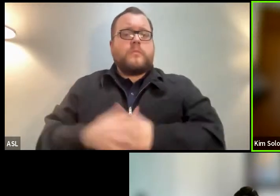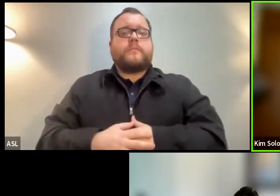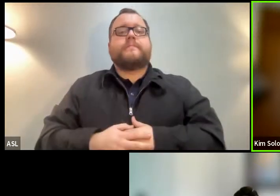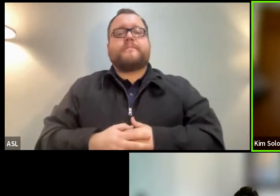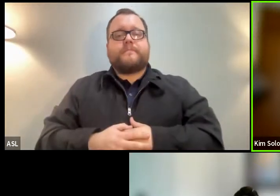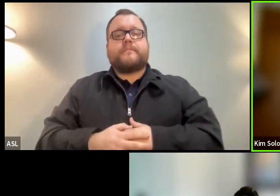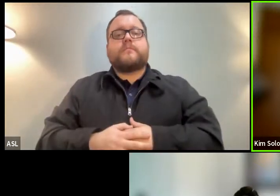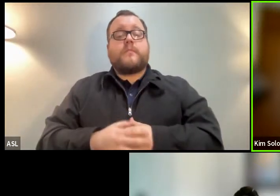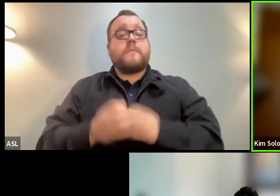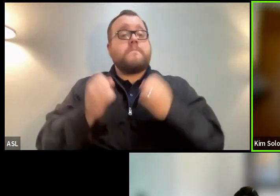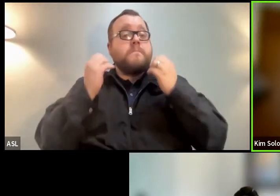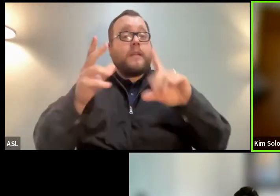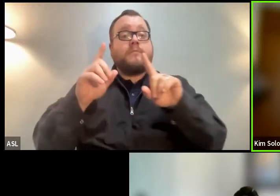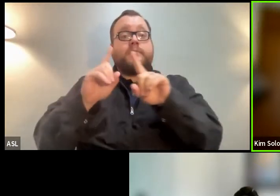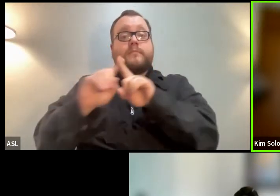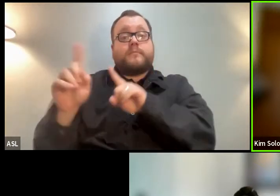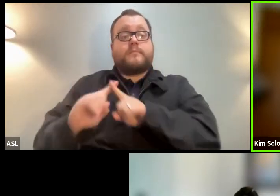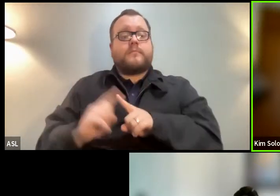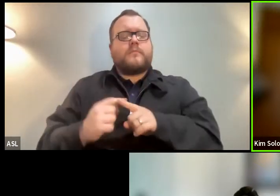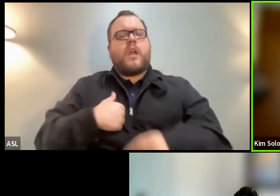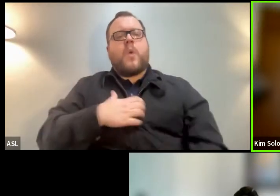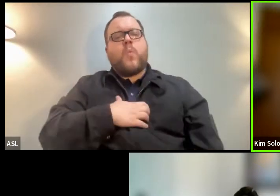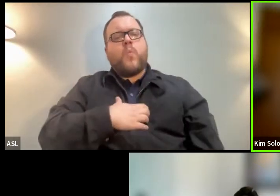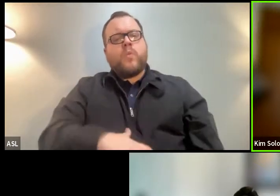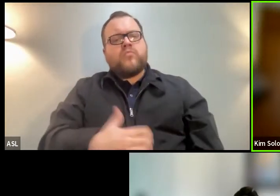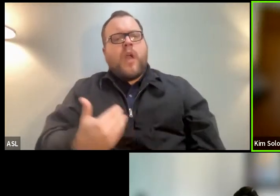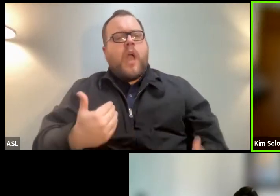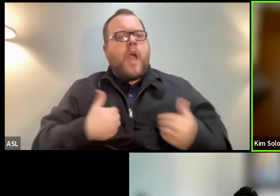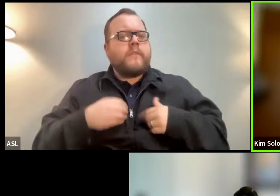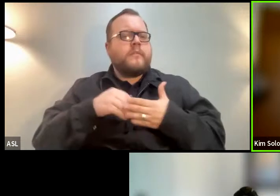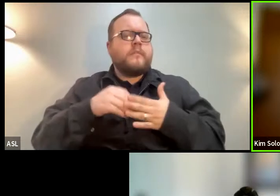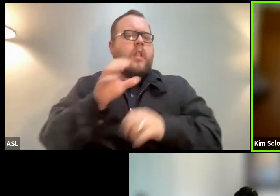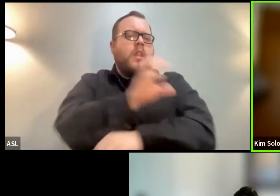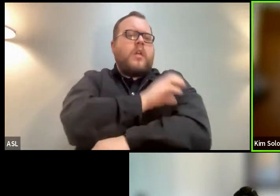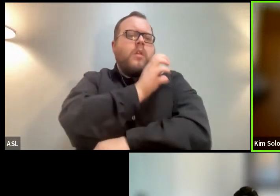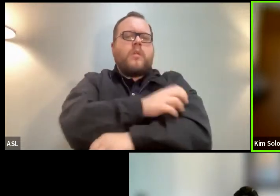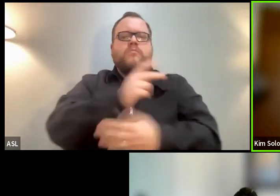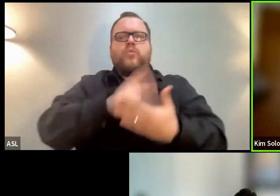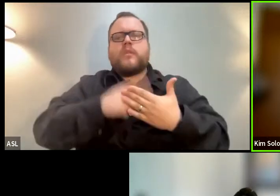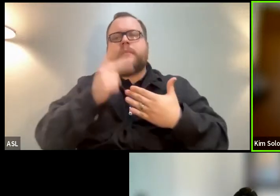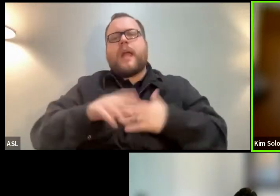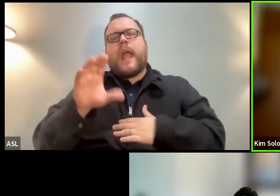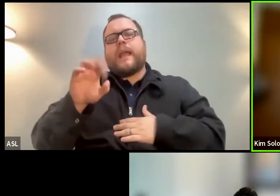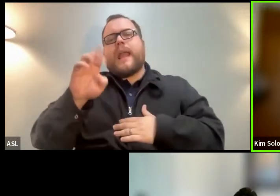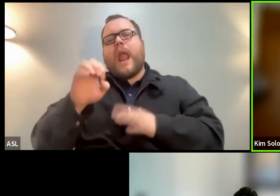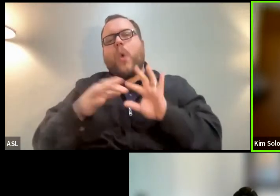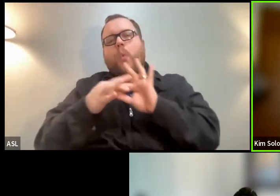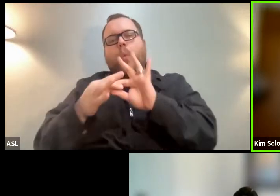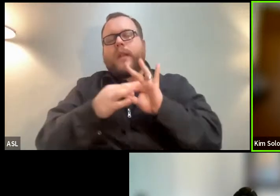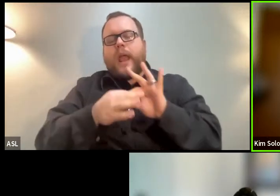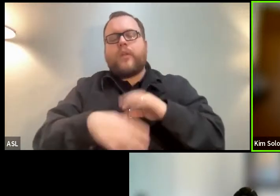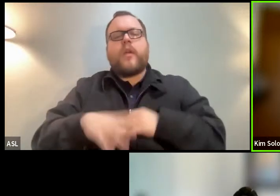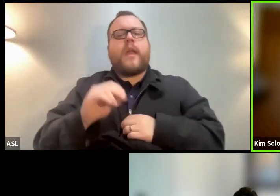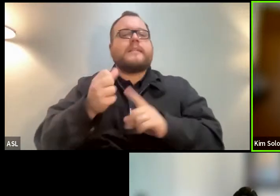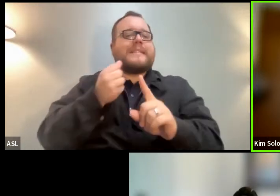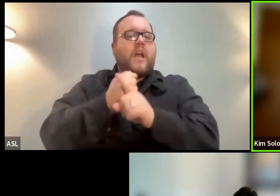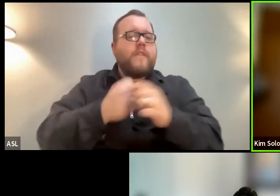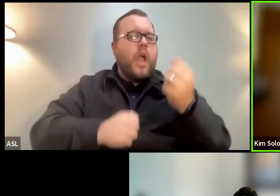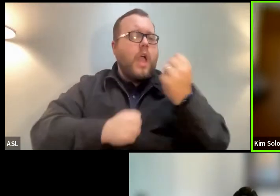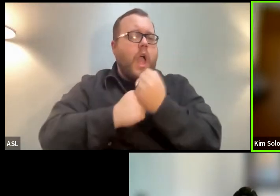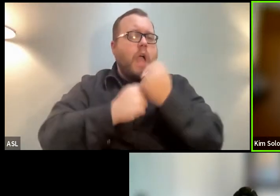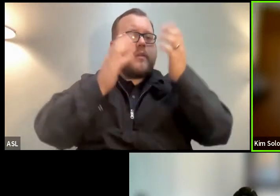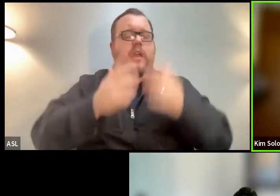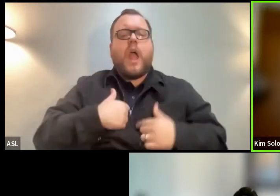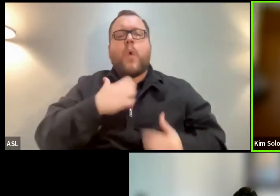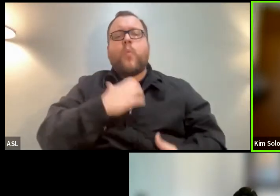are many things I would love to have in a clinical program like this, like a care coordinator and a self-advocate. It's just a regular part